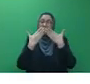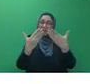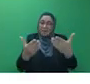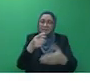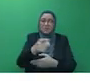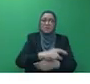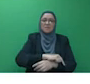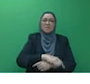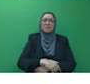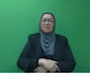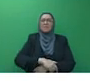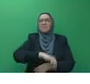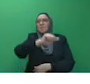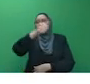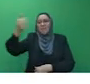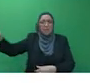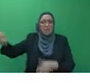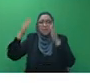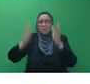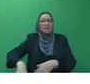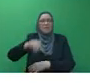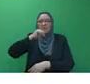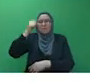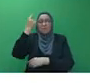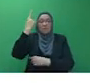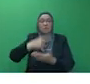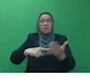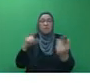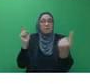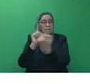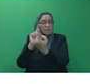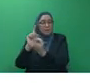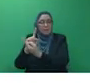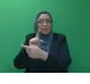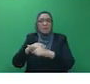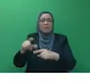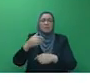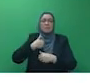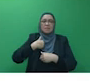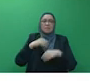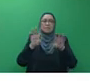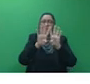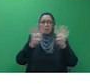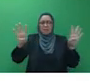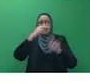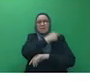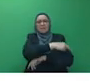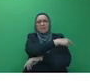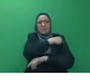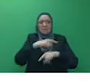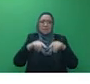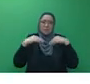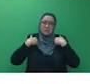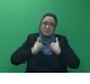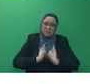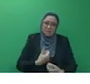understand the front liners in the hospitals they are also dog tired but they will have a quicker lunch to take that break to listen